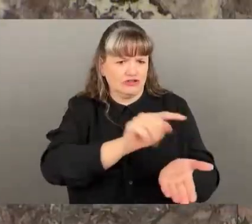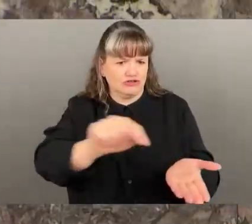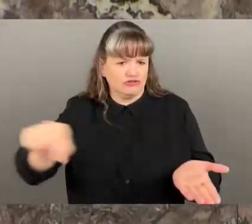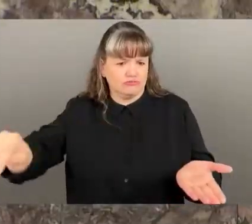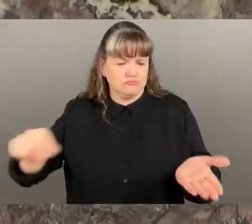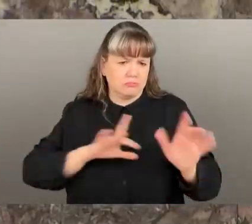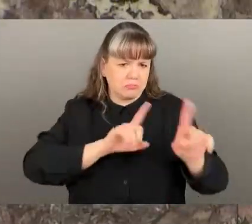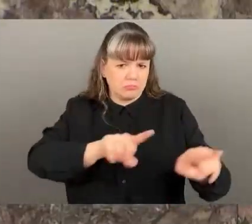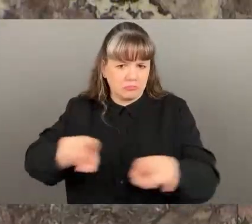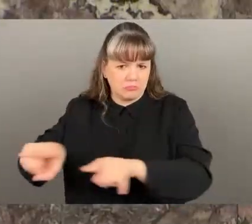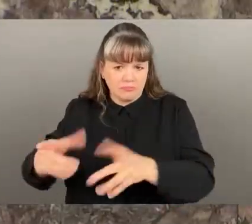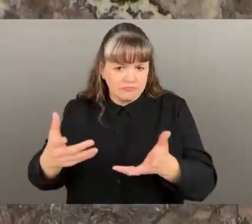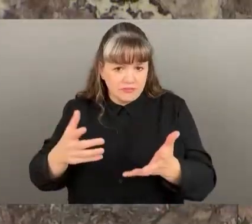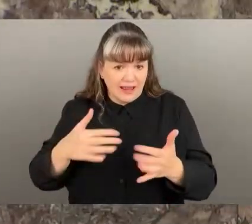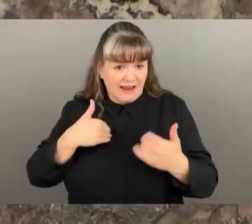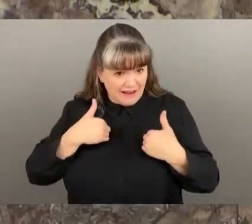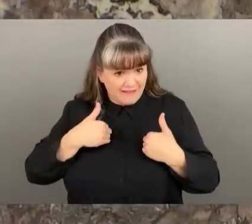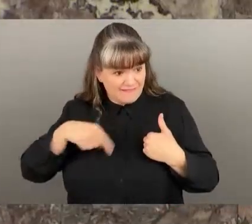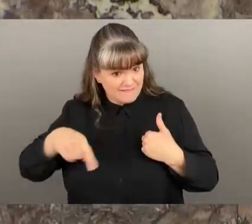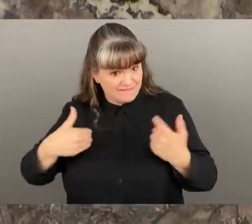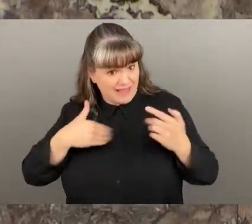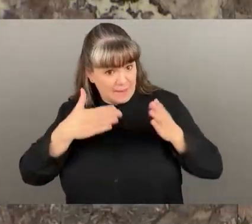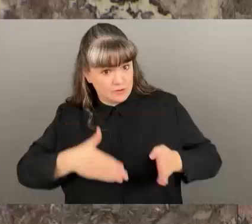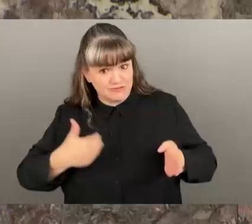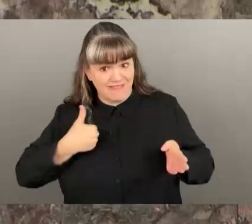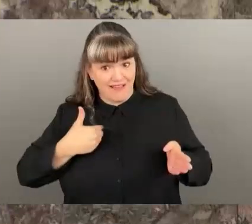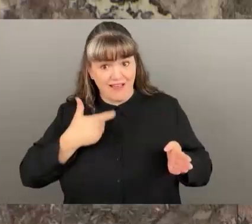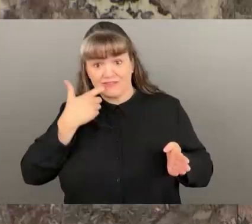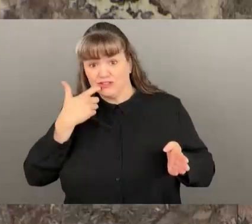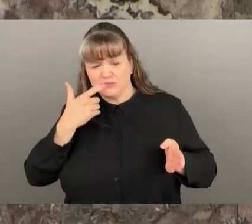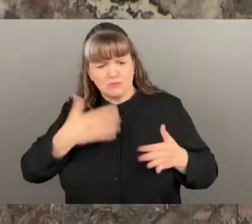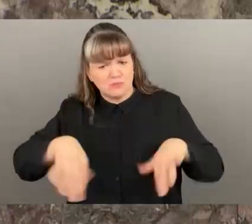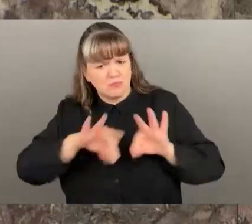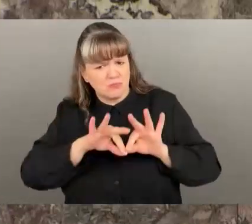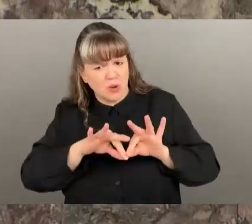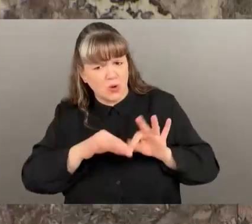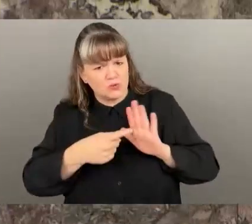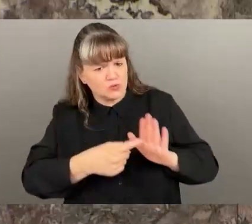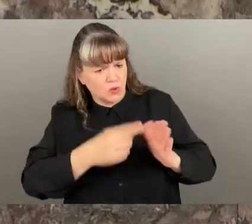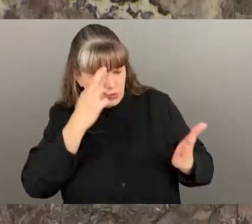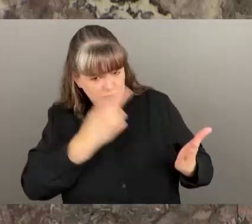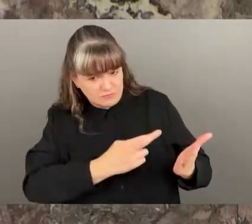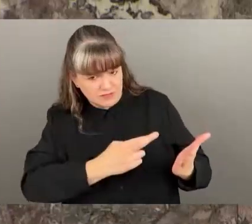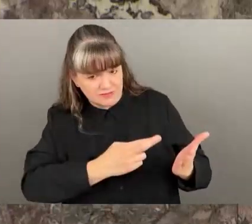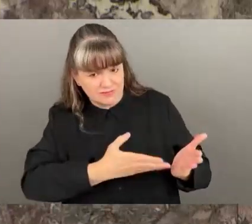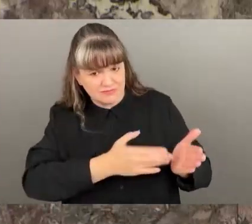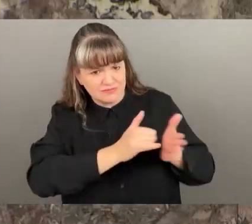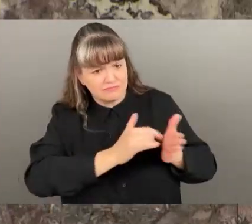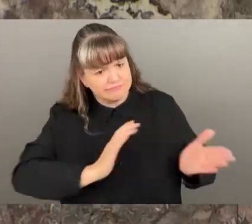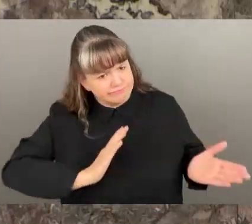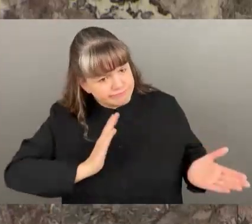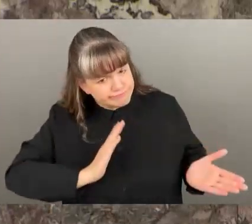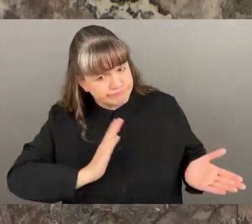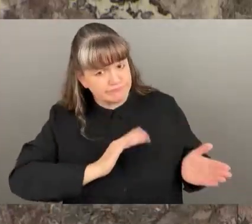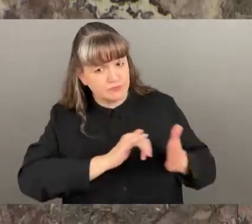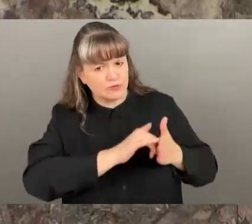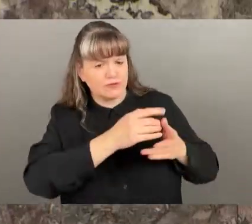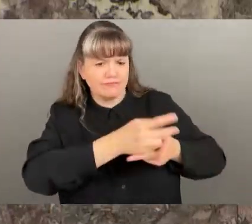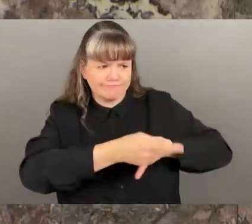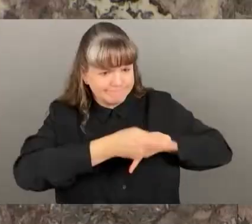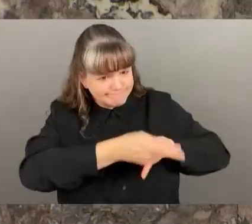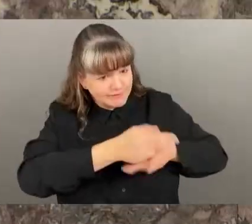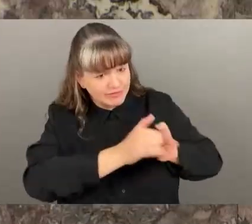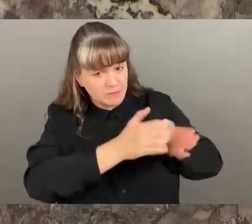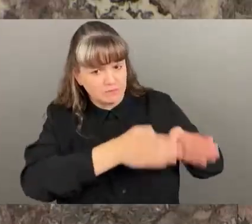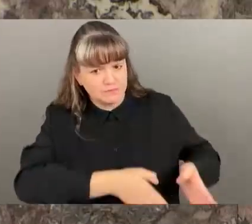treated with dignity and respect as well. Honourable Speaker, we know that workplace safety is the ultimate